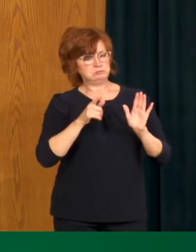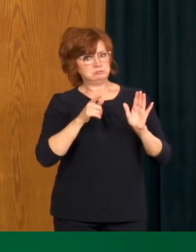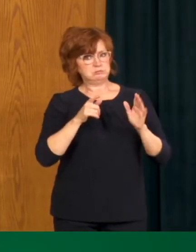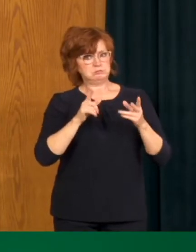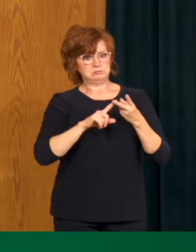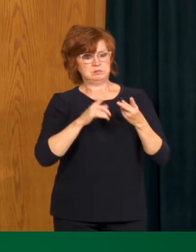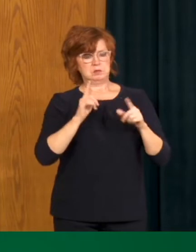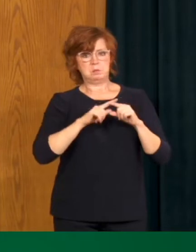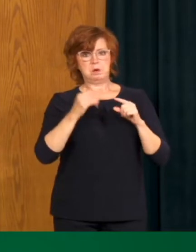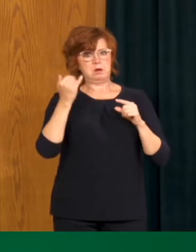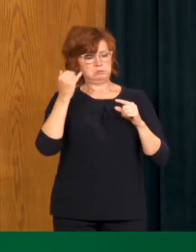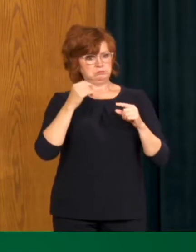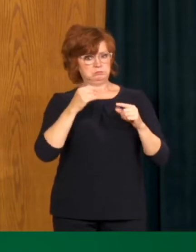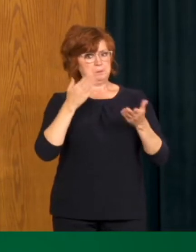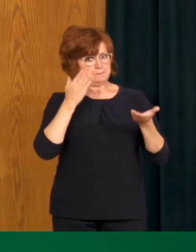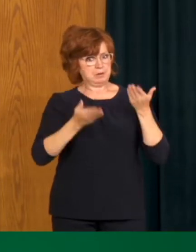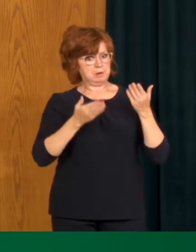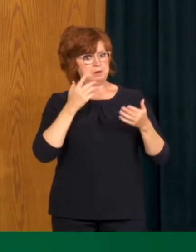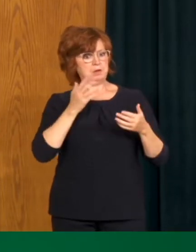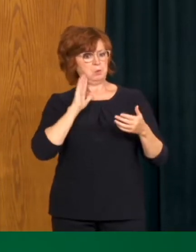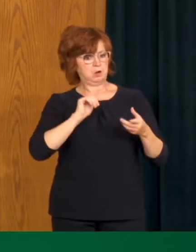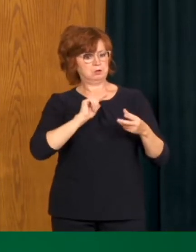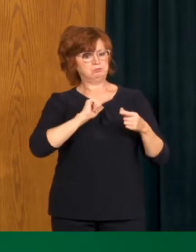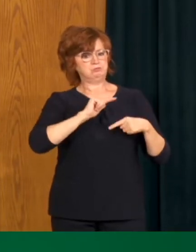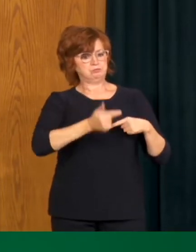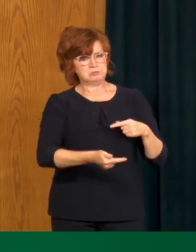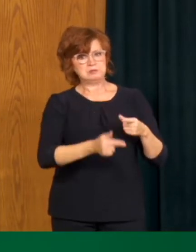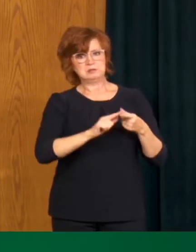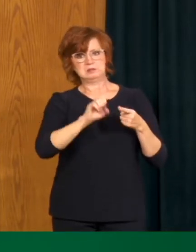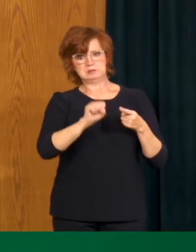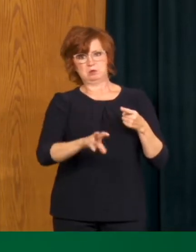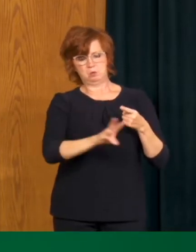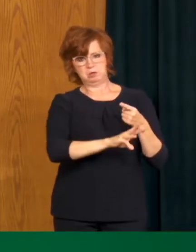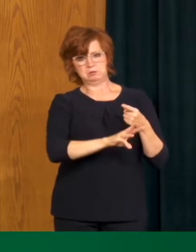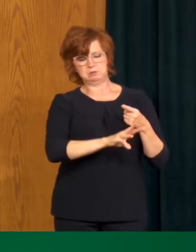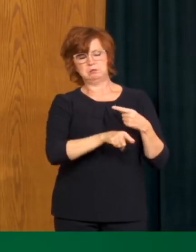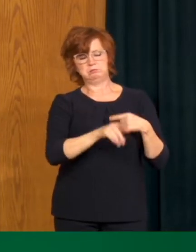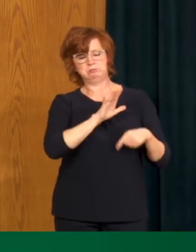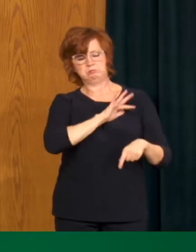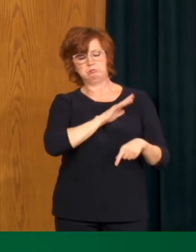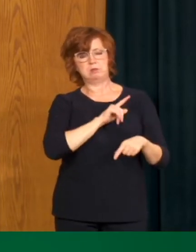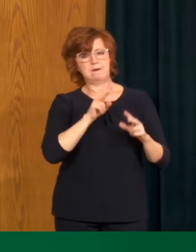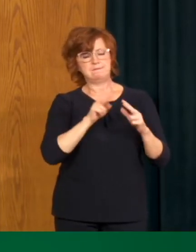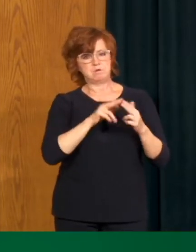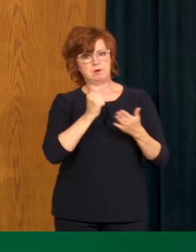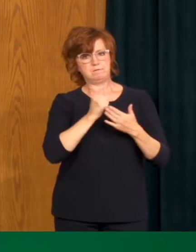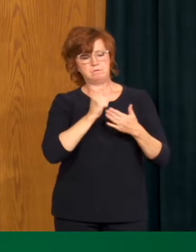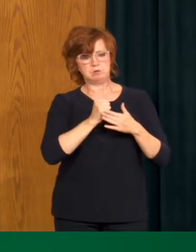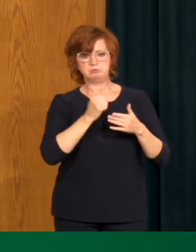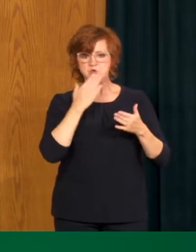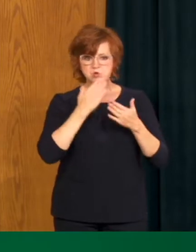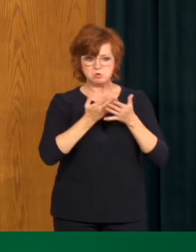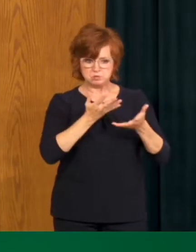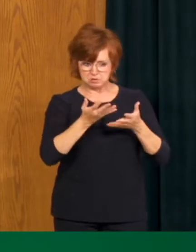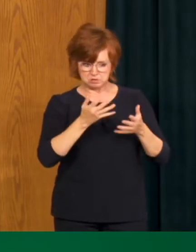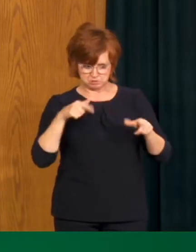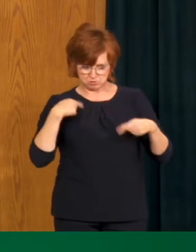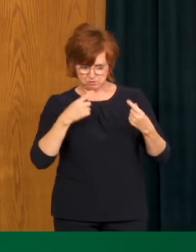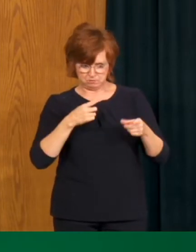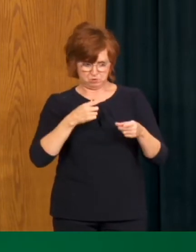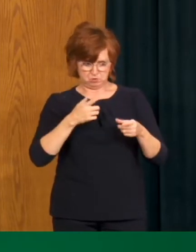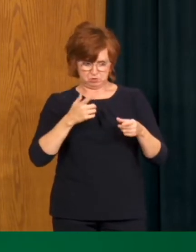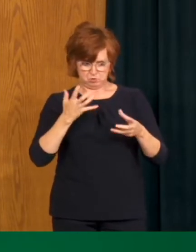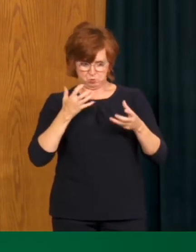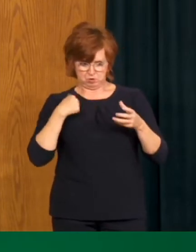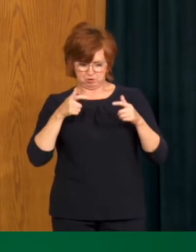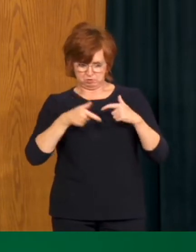tremendous cooperation actually that we have been with How to Writes in particular. We would maybe have to consider something like that, but right now I think